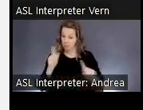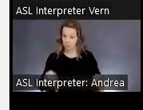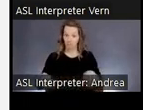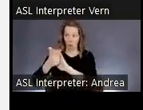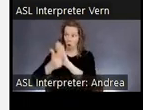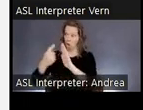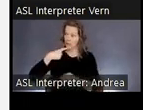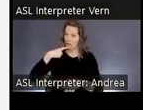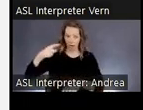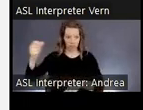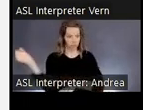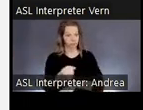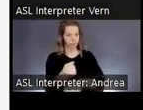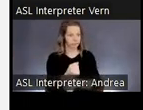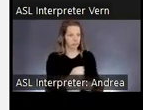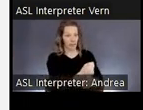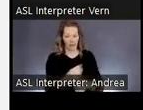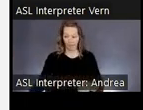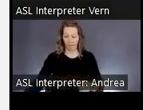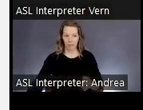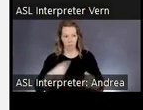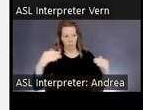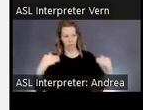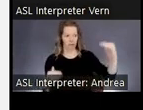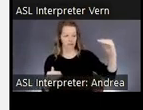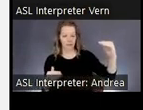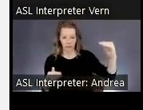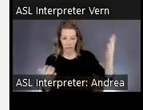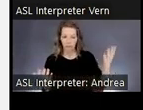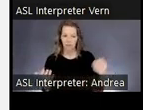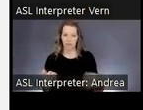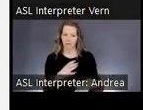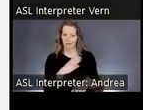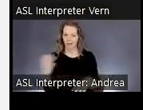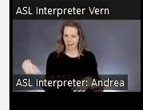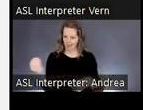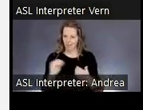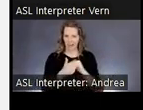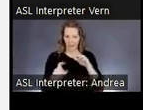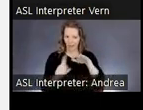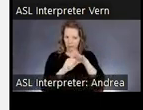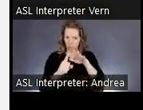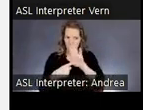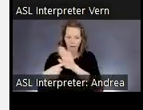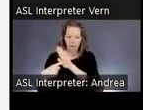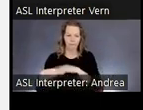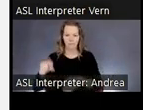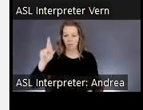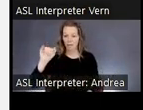and practically treated as less than human, and the manifestations of that in racism and white